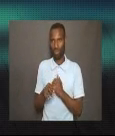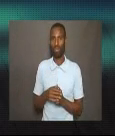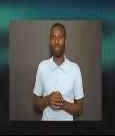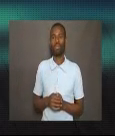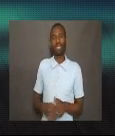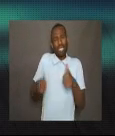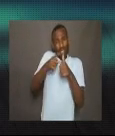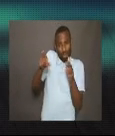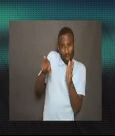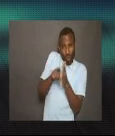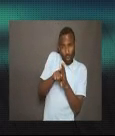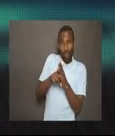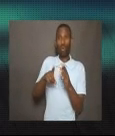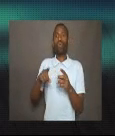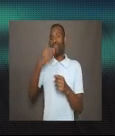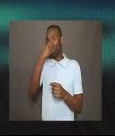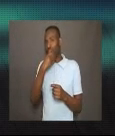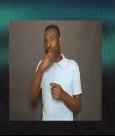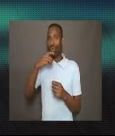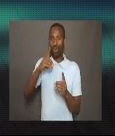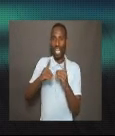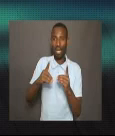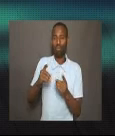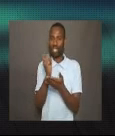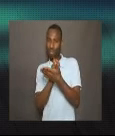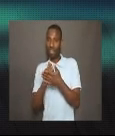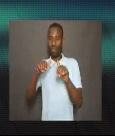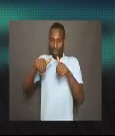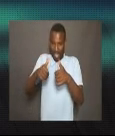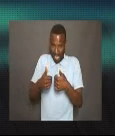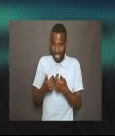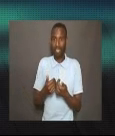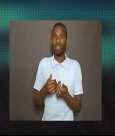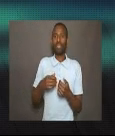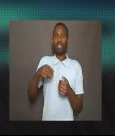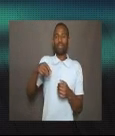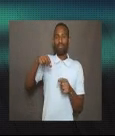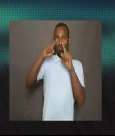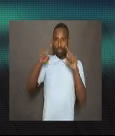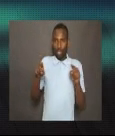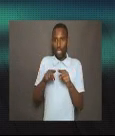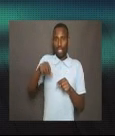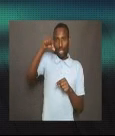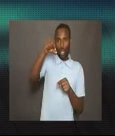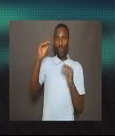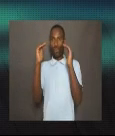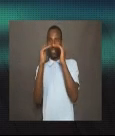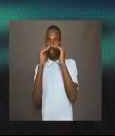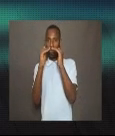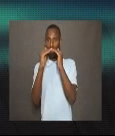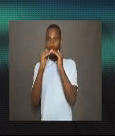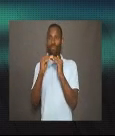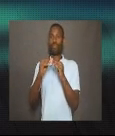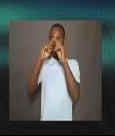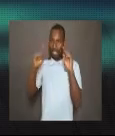The first law of thermodynamics can be written as delta Q is equal to